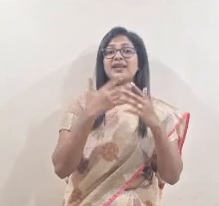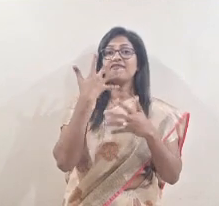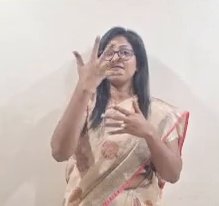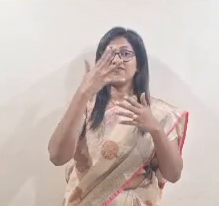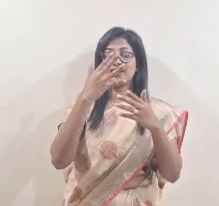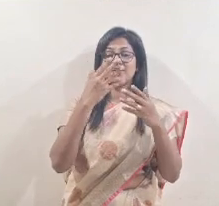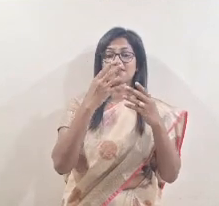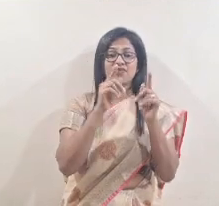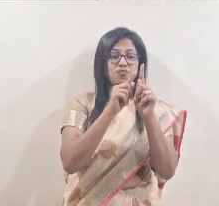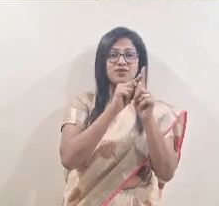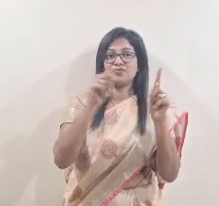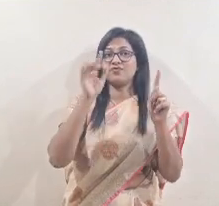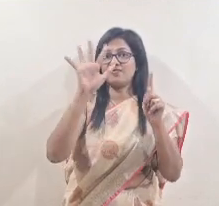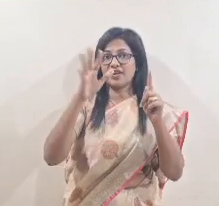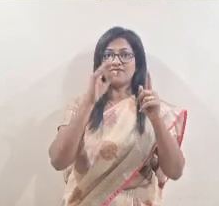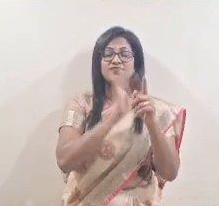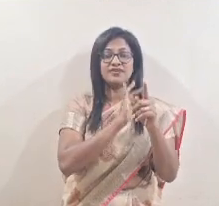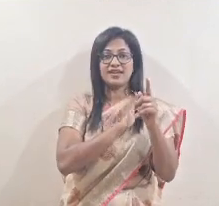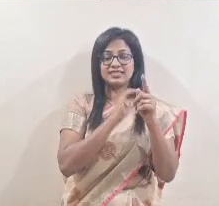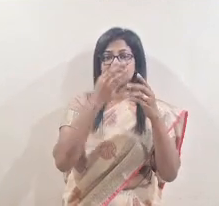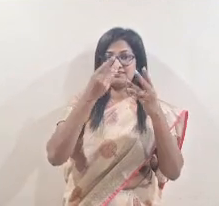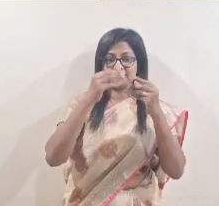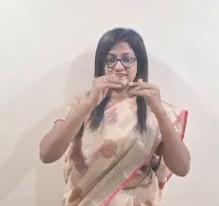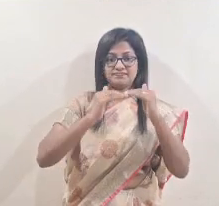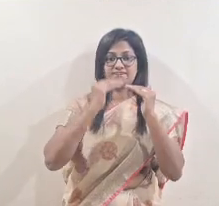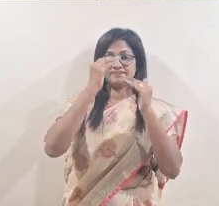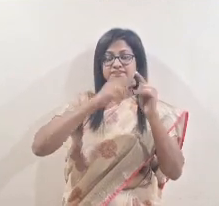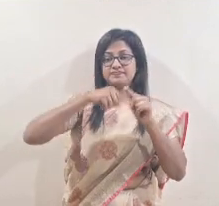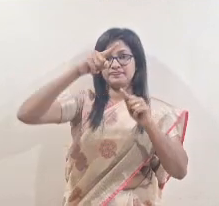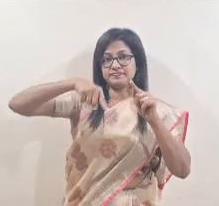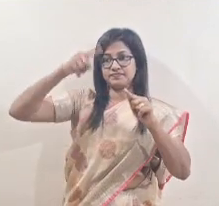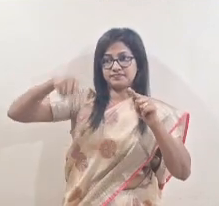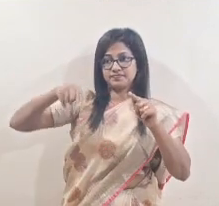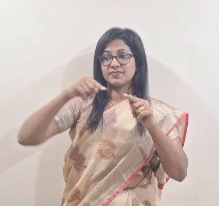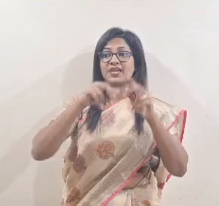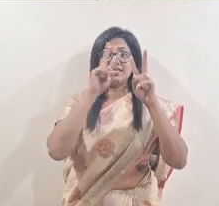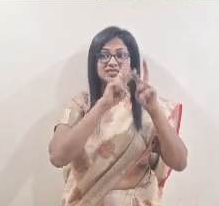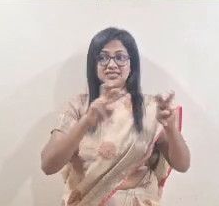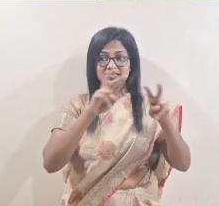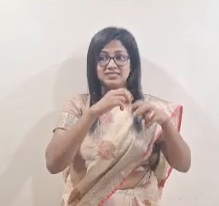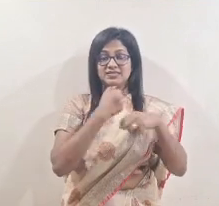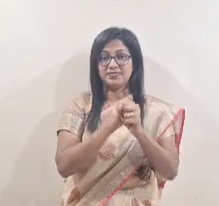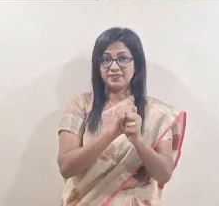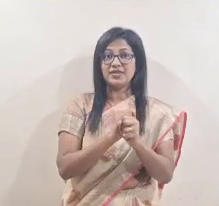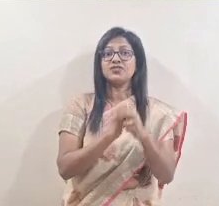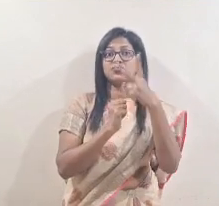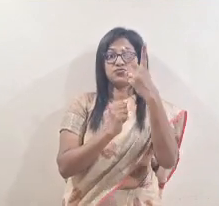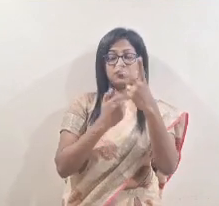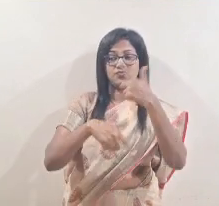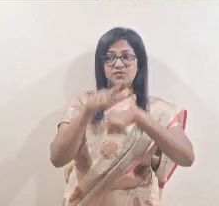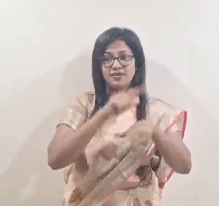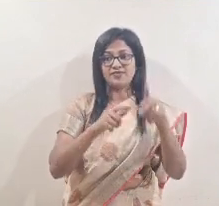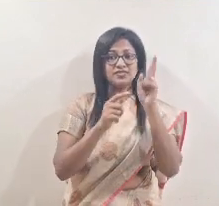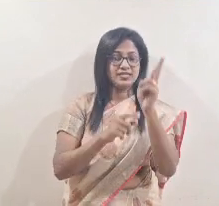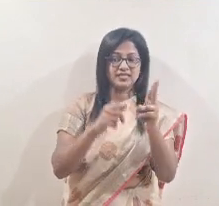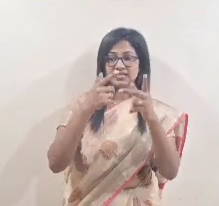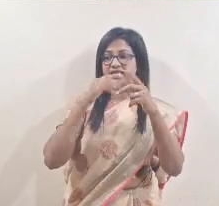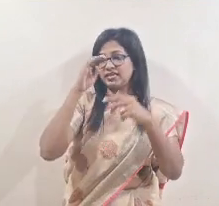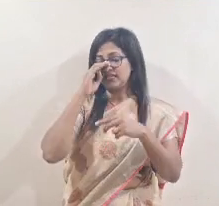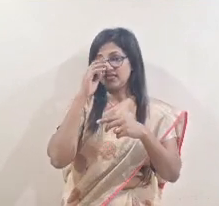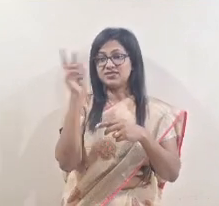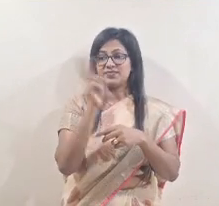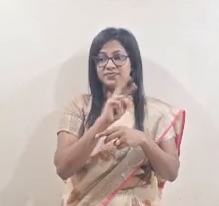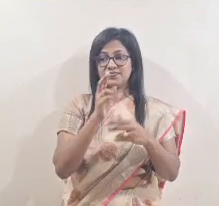Likert scale was made for the survey. And the survey was made into 2 languages, Hindi and English. And the mode for data